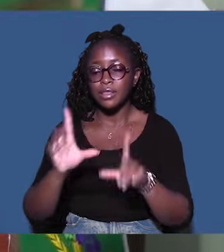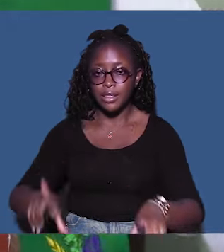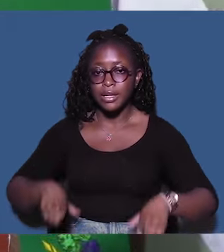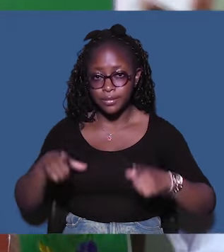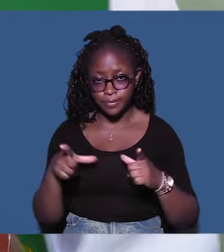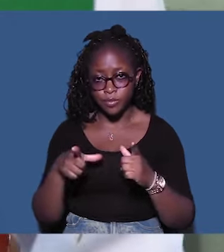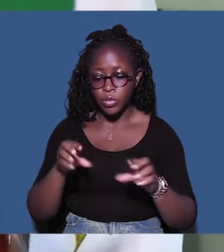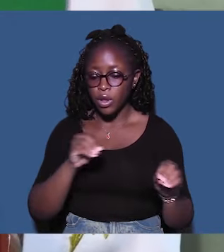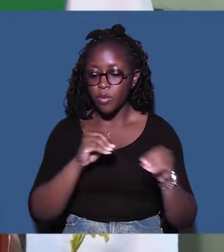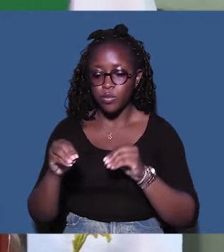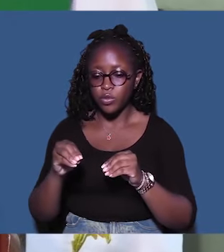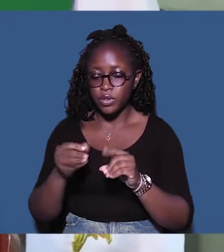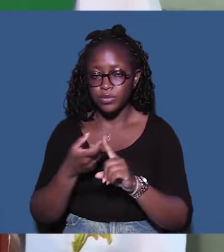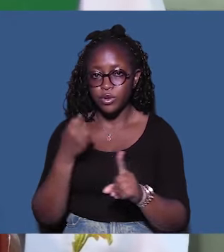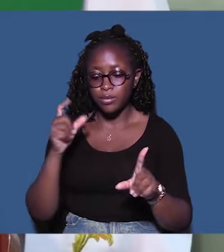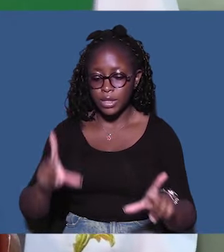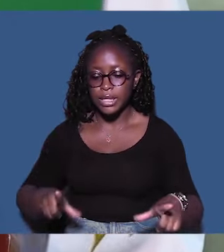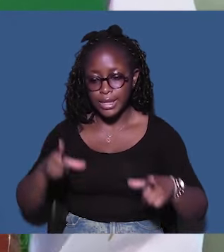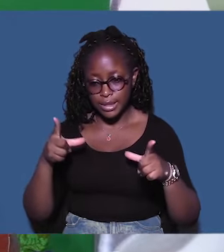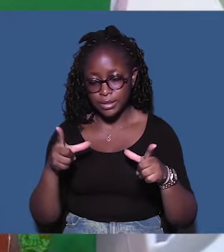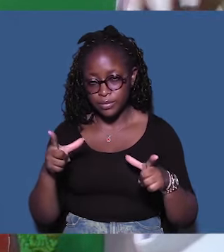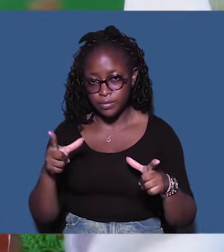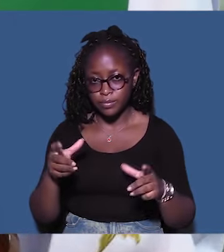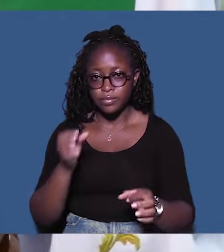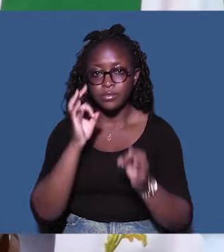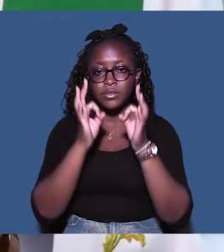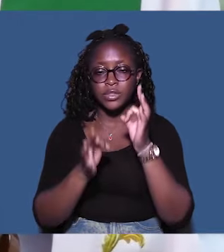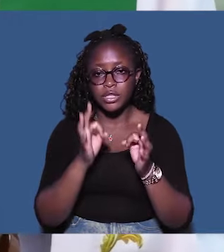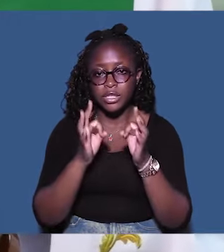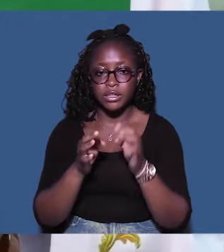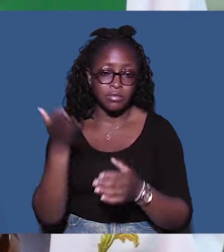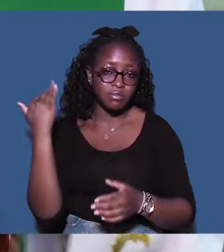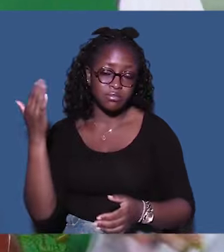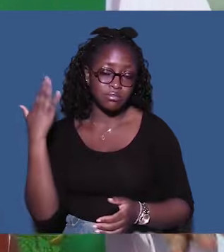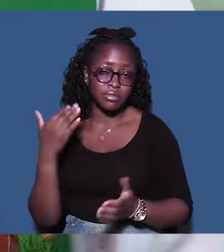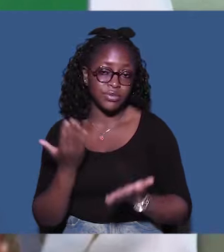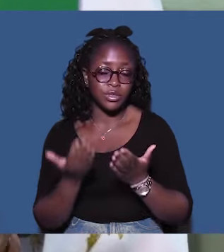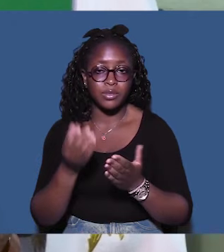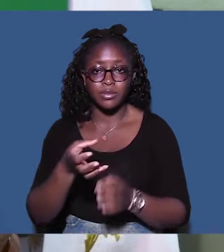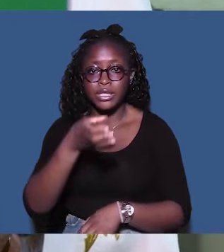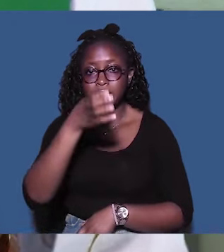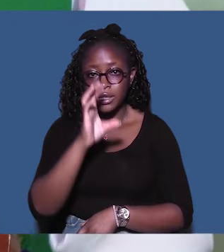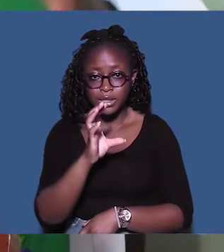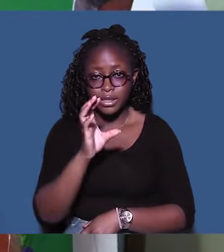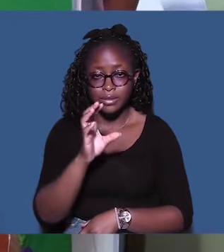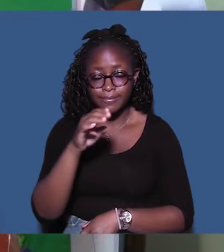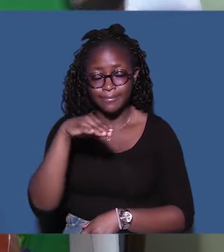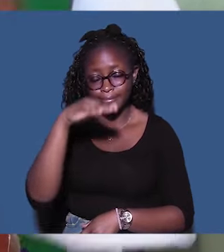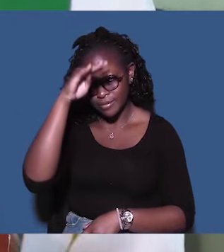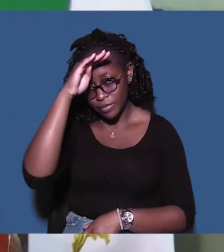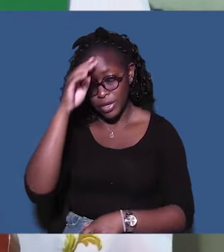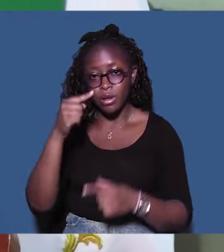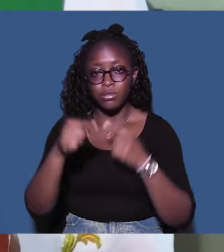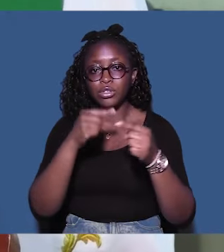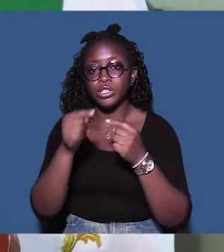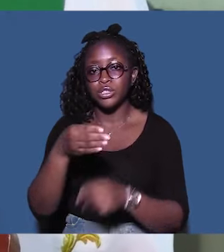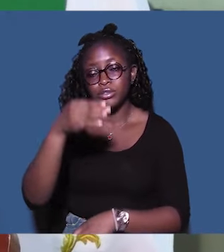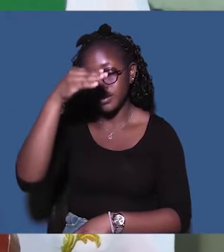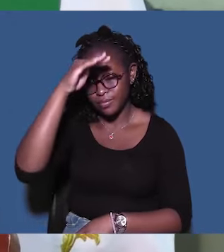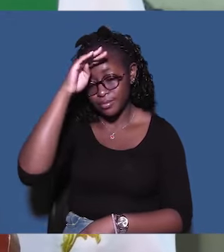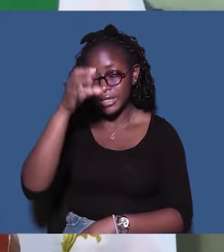that way they used to live. If they used to drink, for example, they cannot continue drinking, and therefore they believe